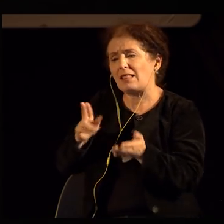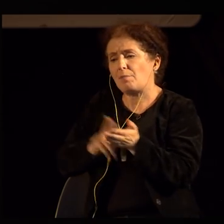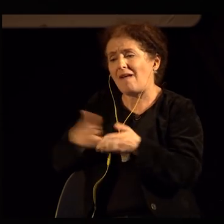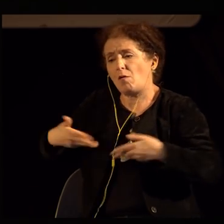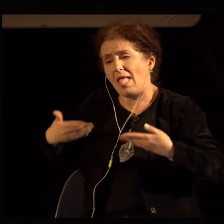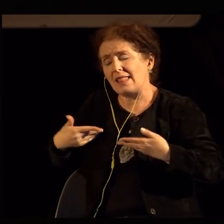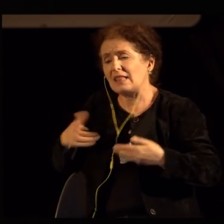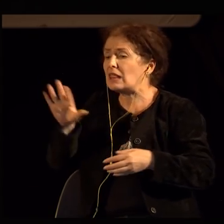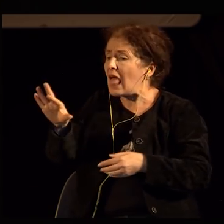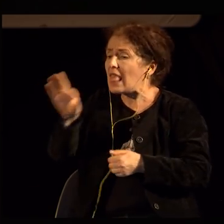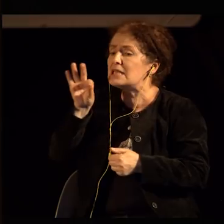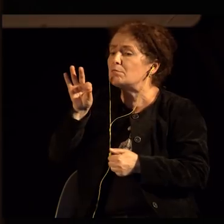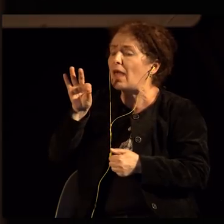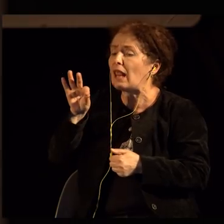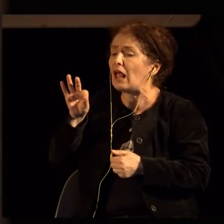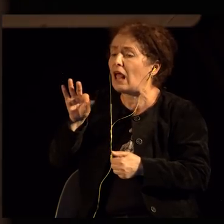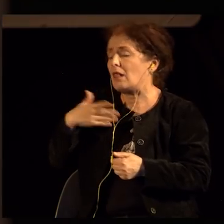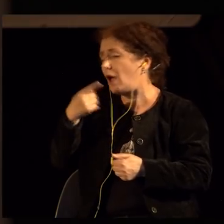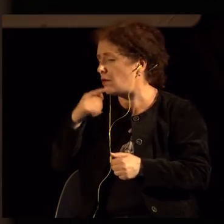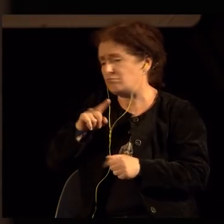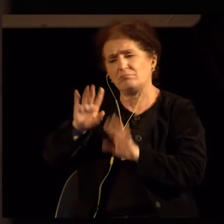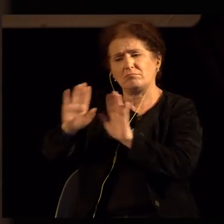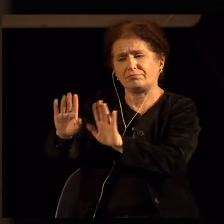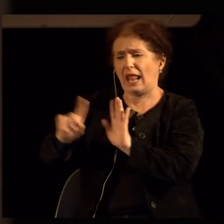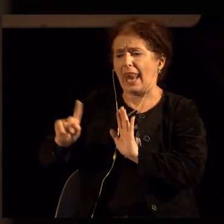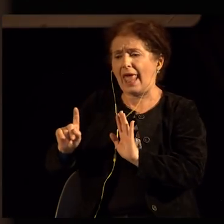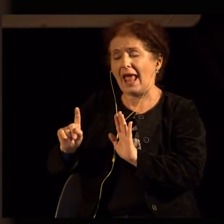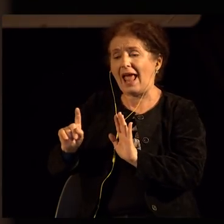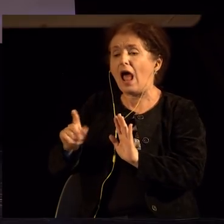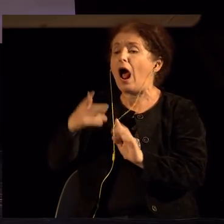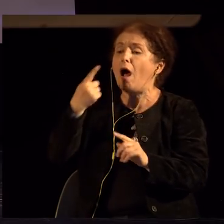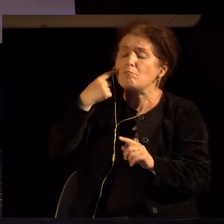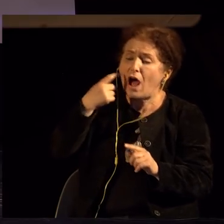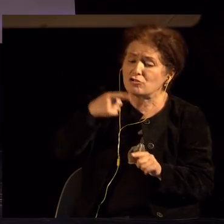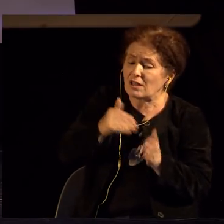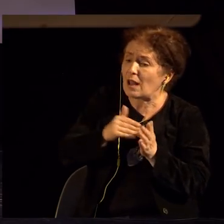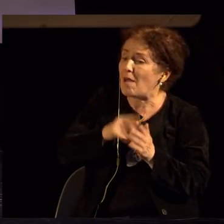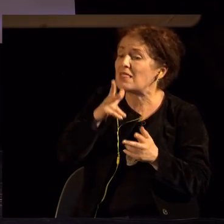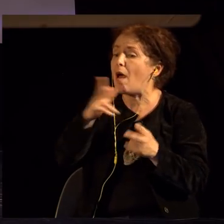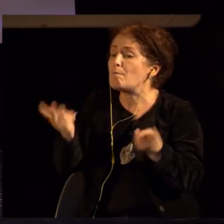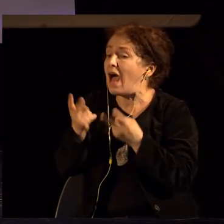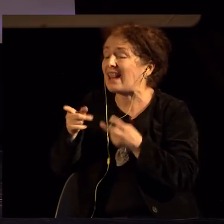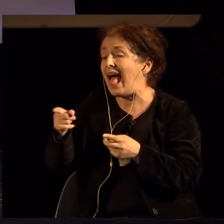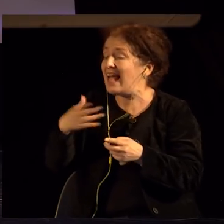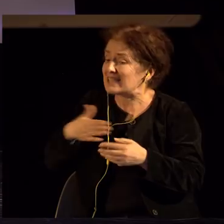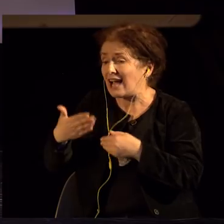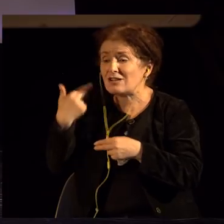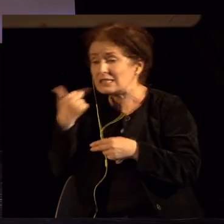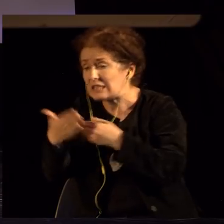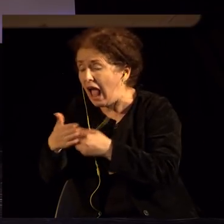have the right to say no. And we've been teaching young men that they need to seek consent. But what happens after the yes?